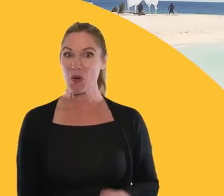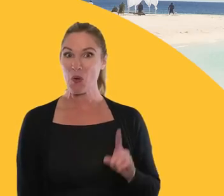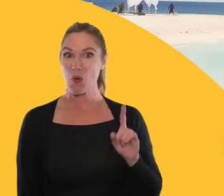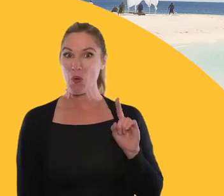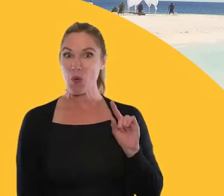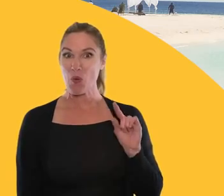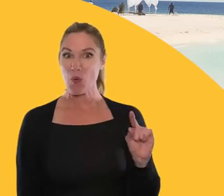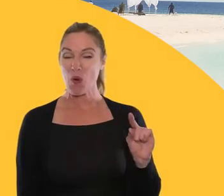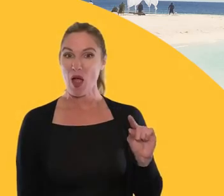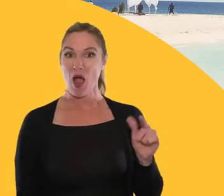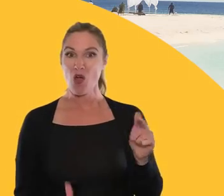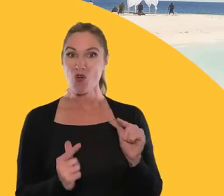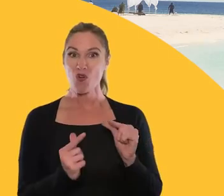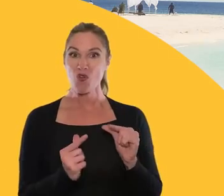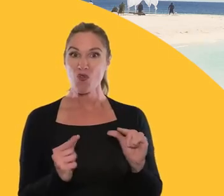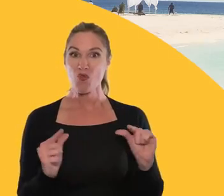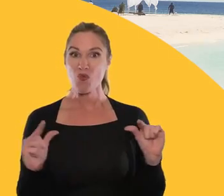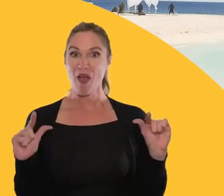This is a